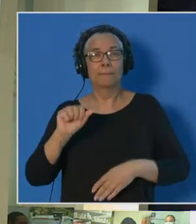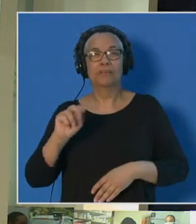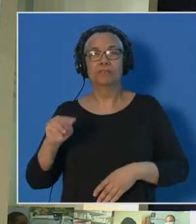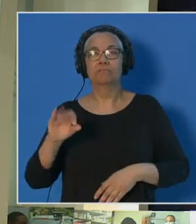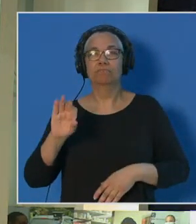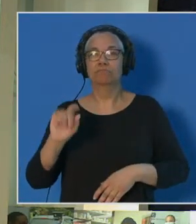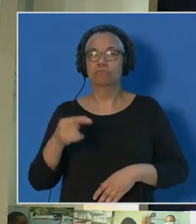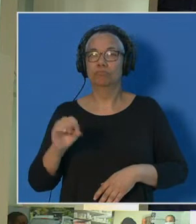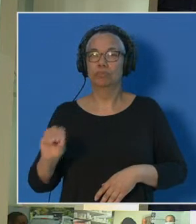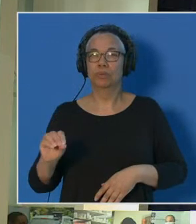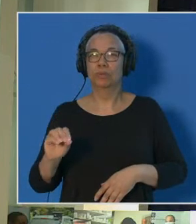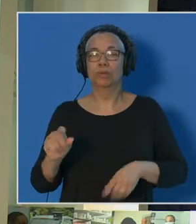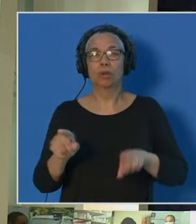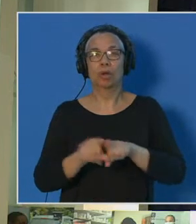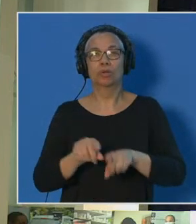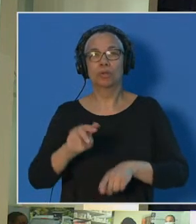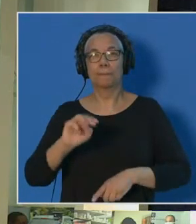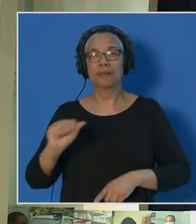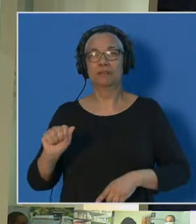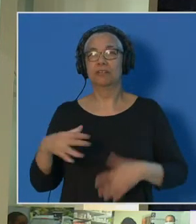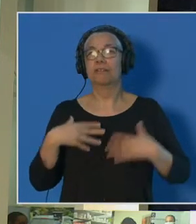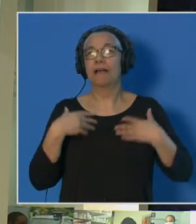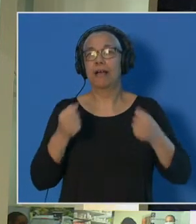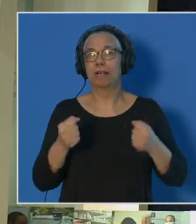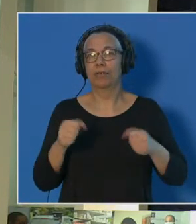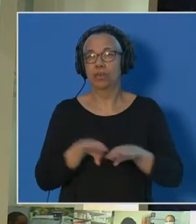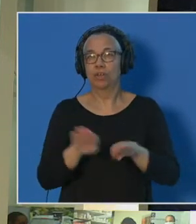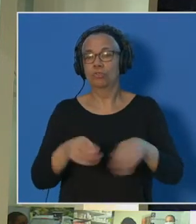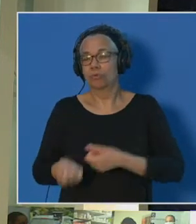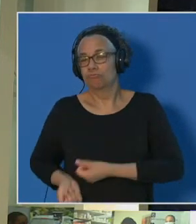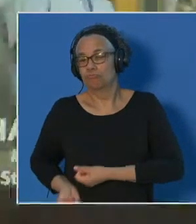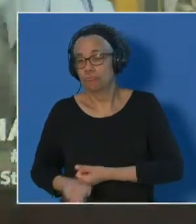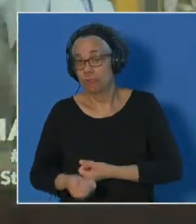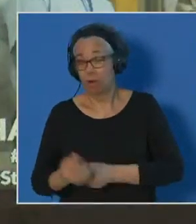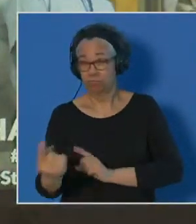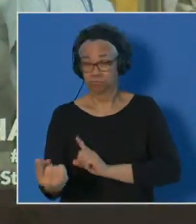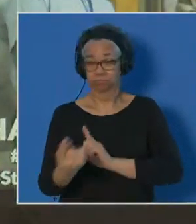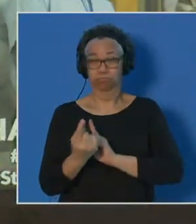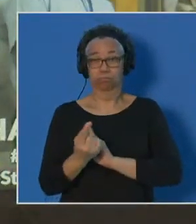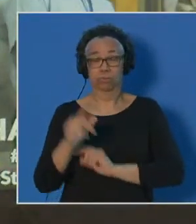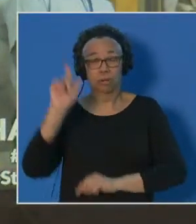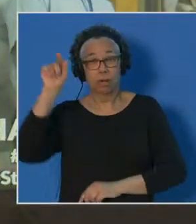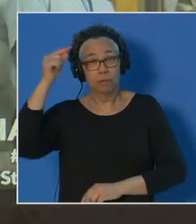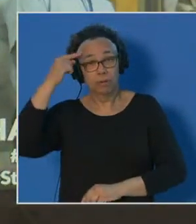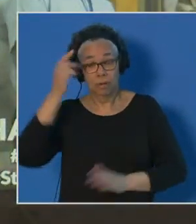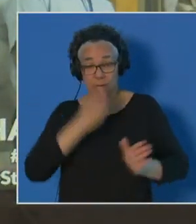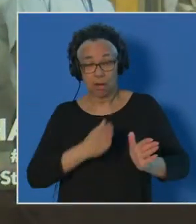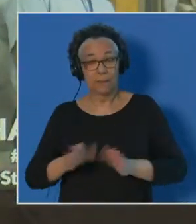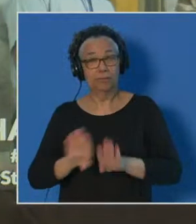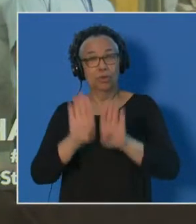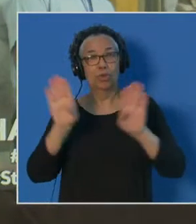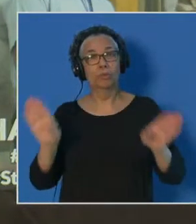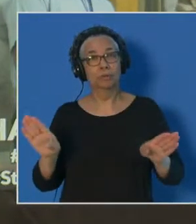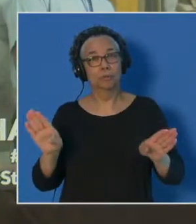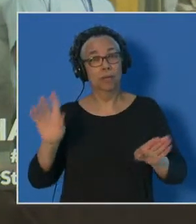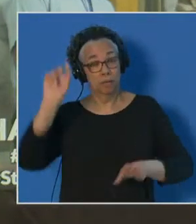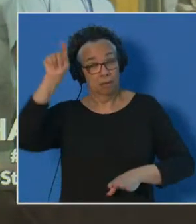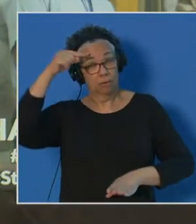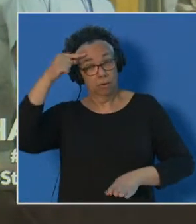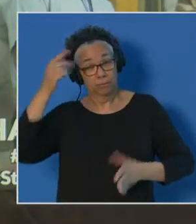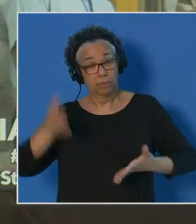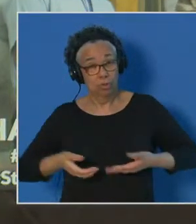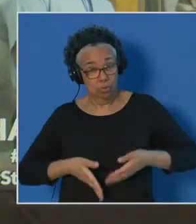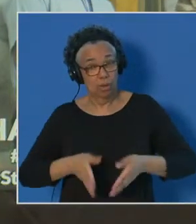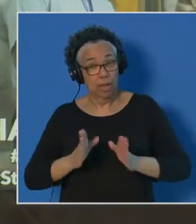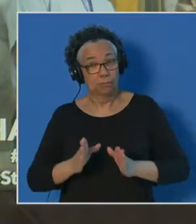and the Ministry of Health, the Bermuda Cricket Board came to the government about 2 weeks ago for their plan for reopening, and the government gave them approval to go